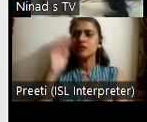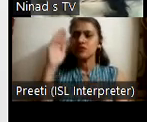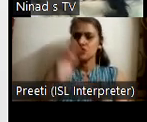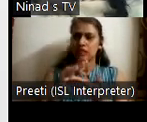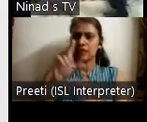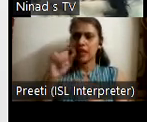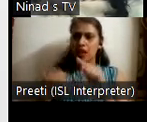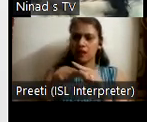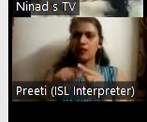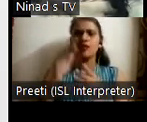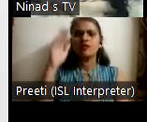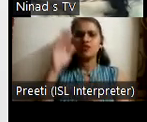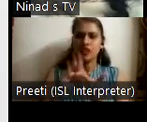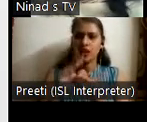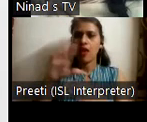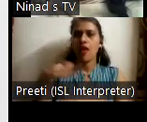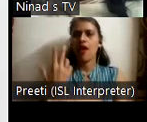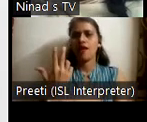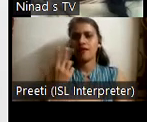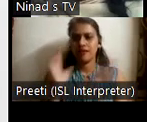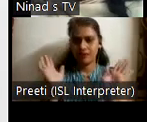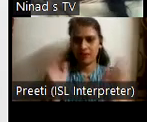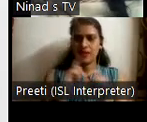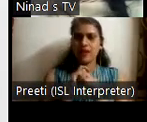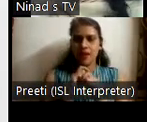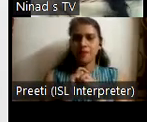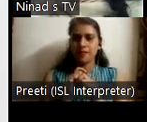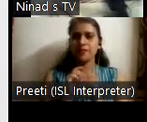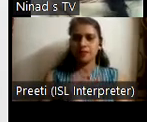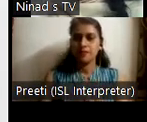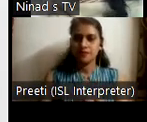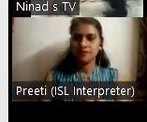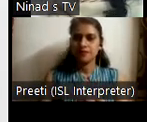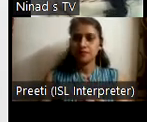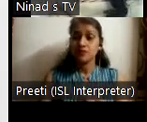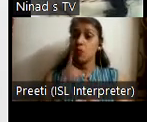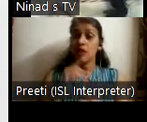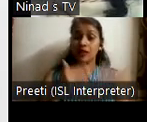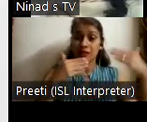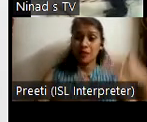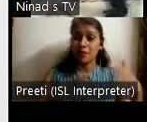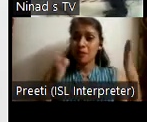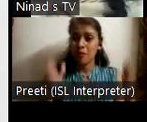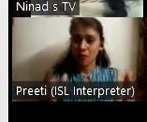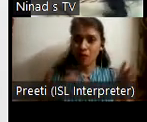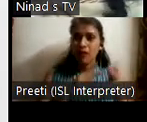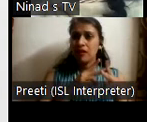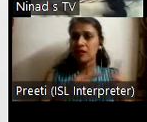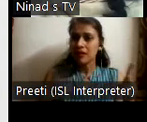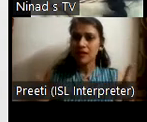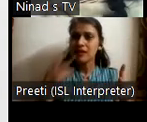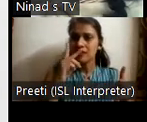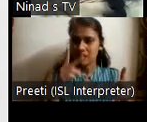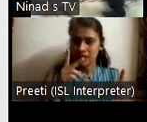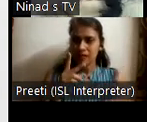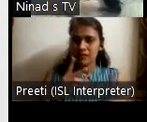them. What I'm trying to say over here, there's these boundaries which are there between oppressor and oppressed.